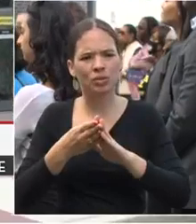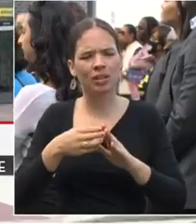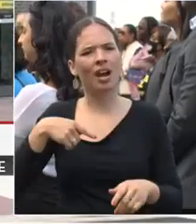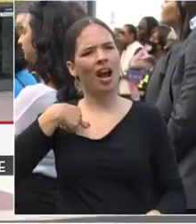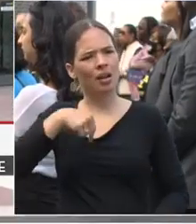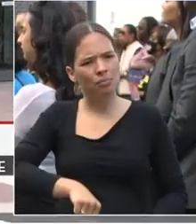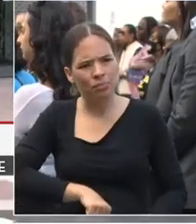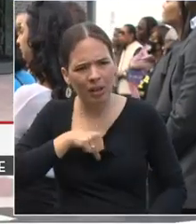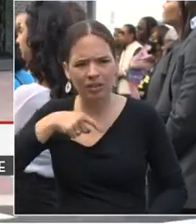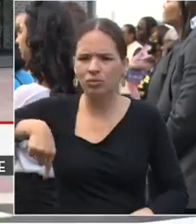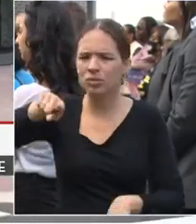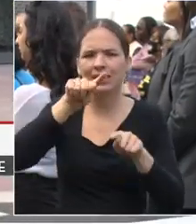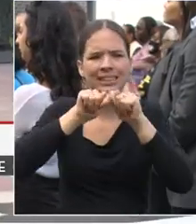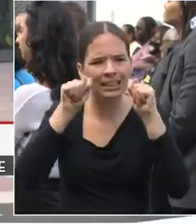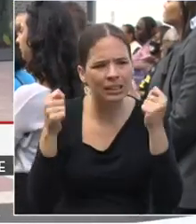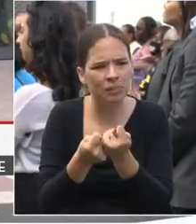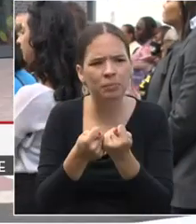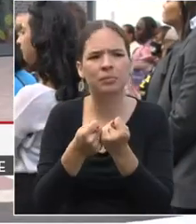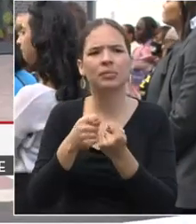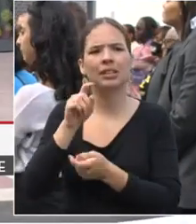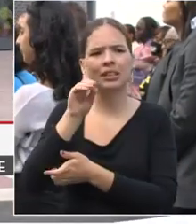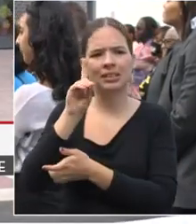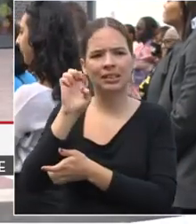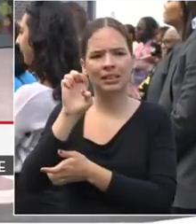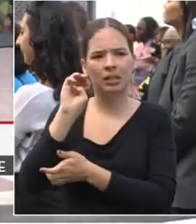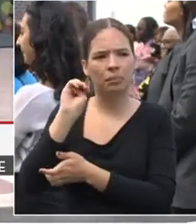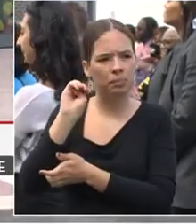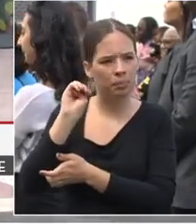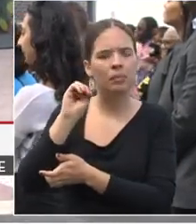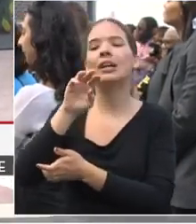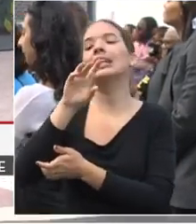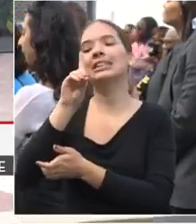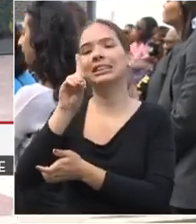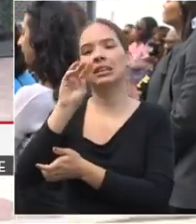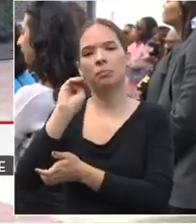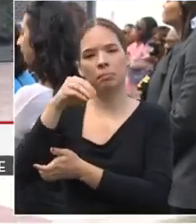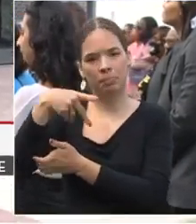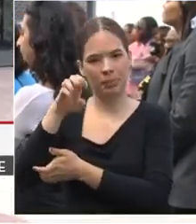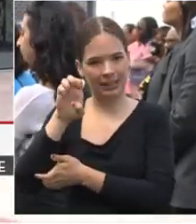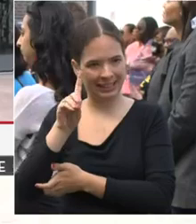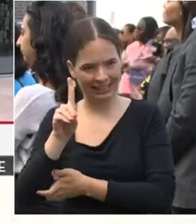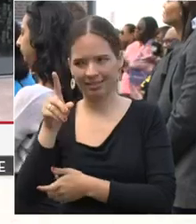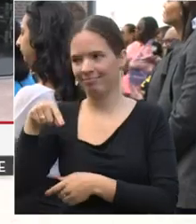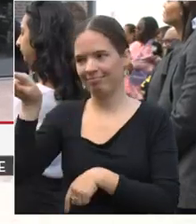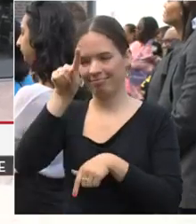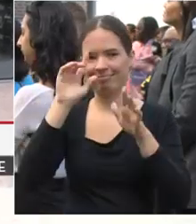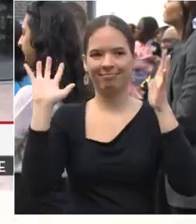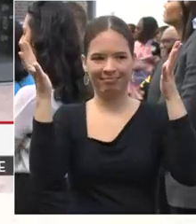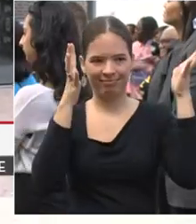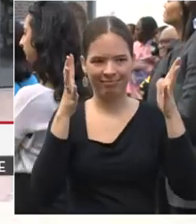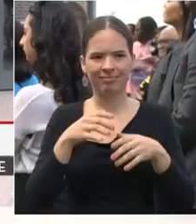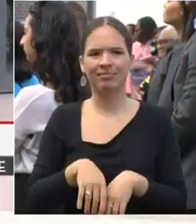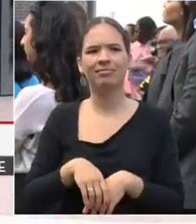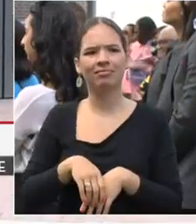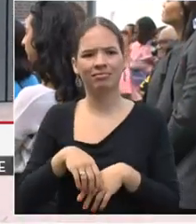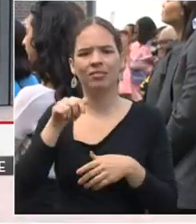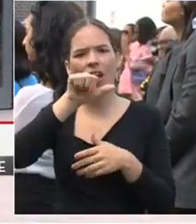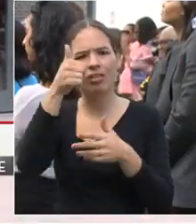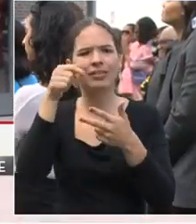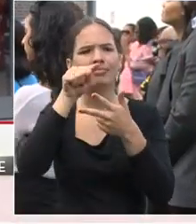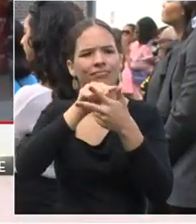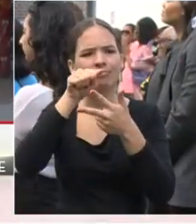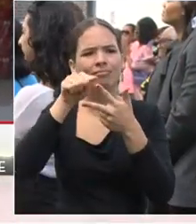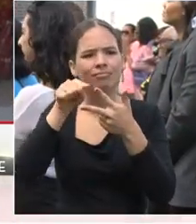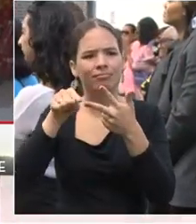at DMPED, Deputy Mayor Falchicchio, Director of Real Estate, Sarosh Podwala, who have